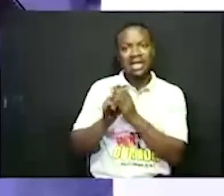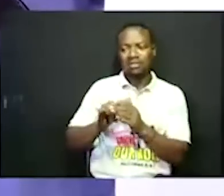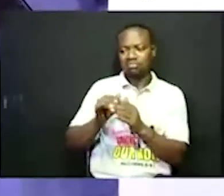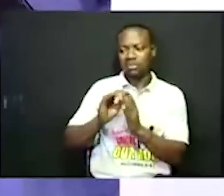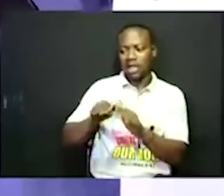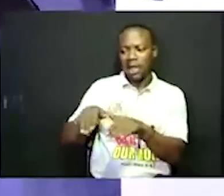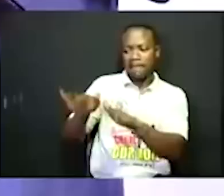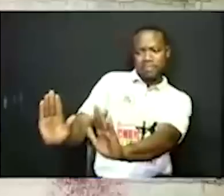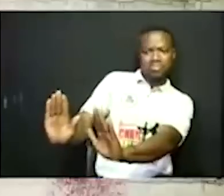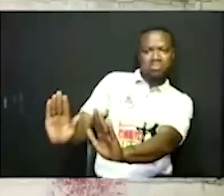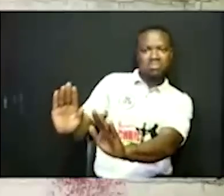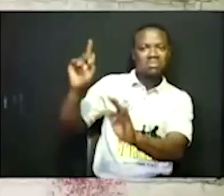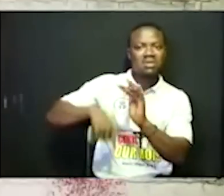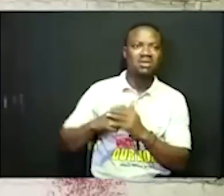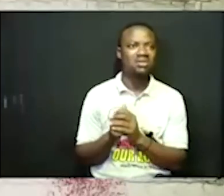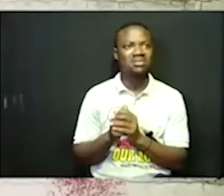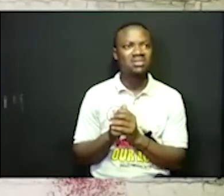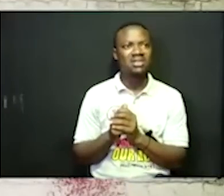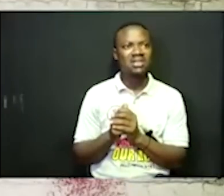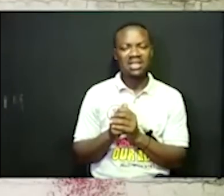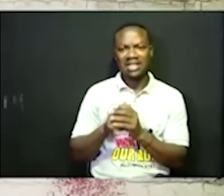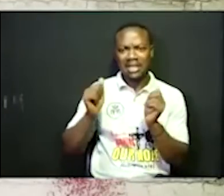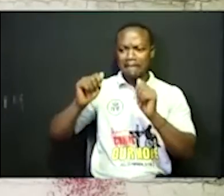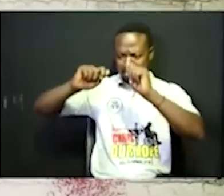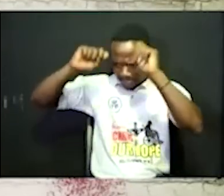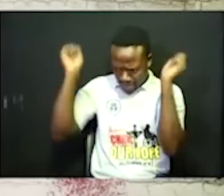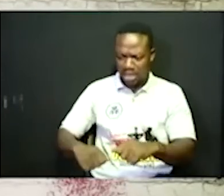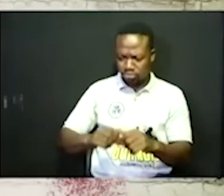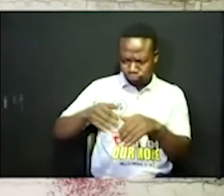avoided. And should be avoided.